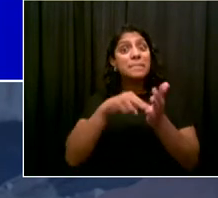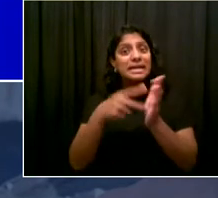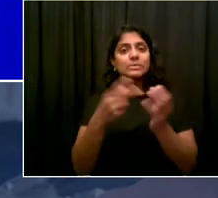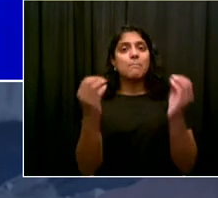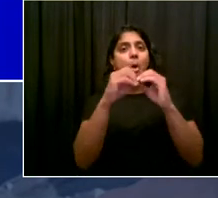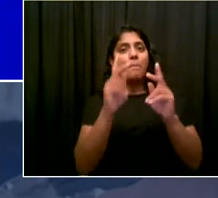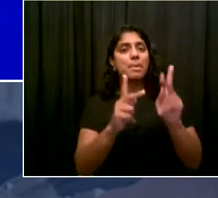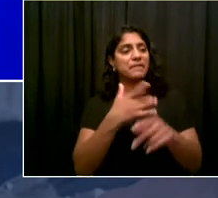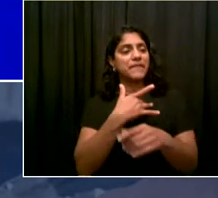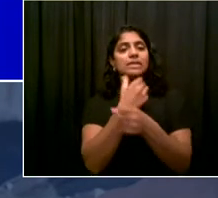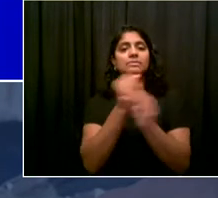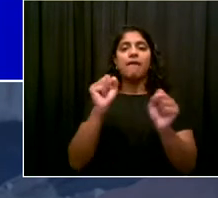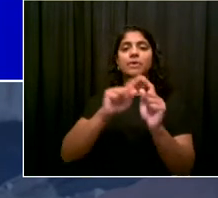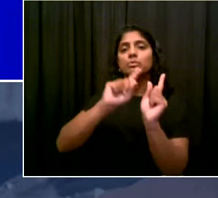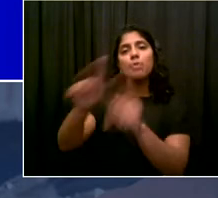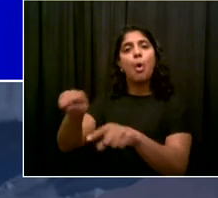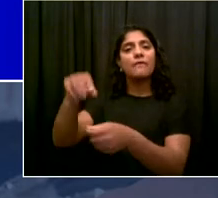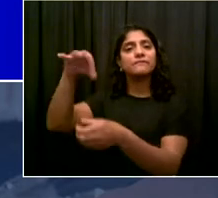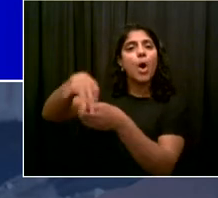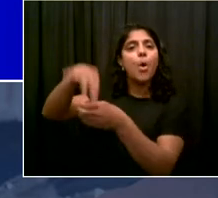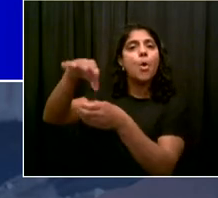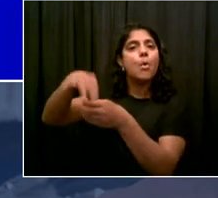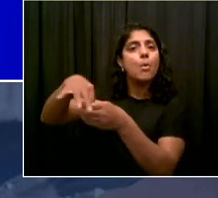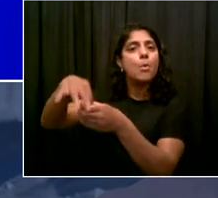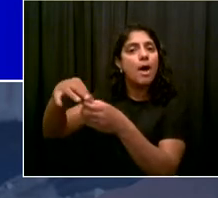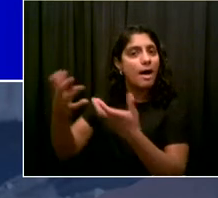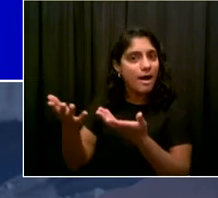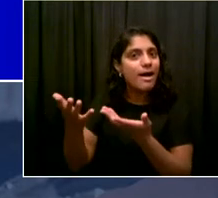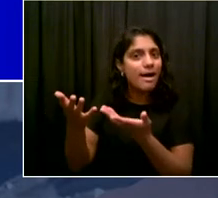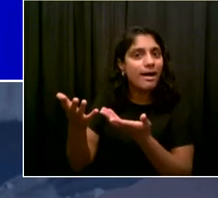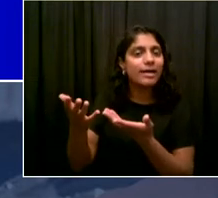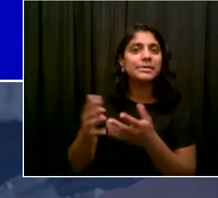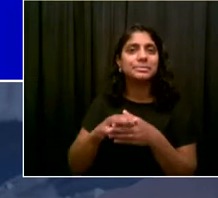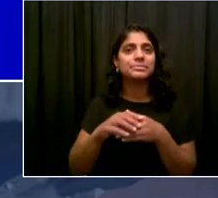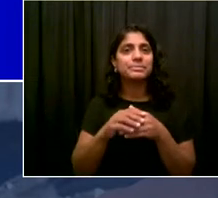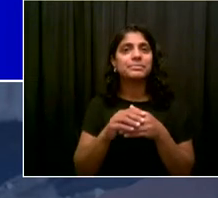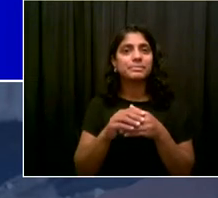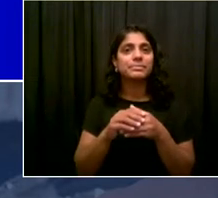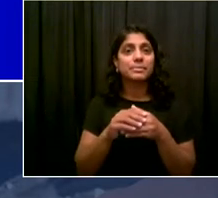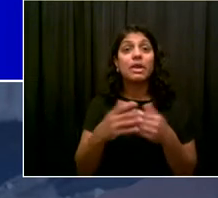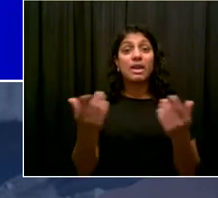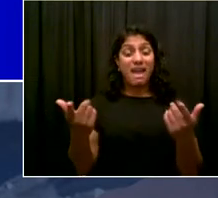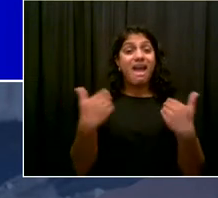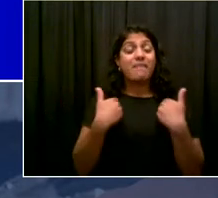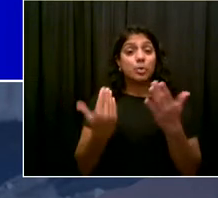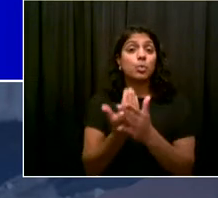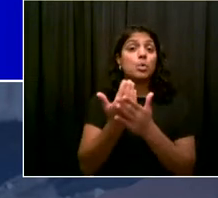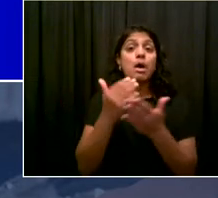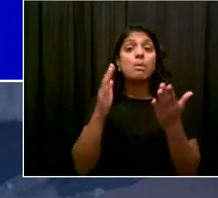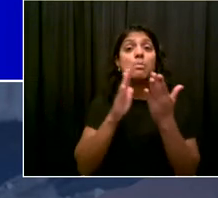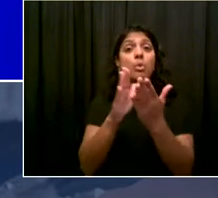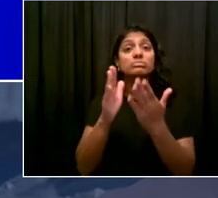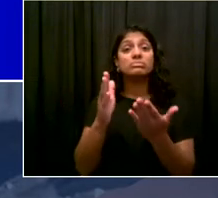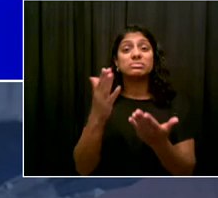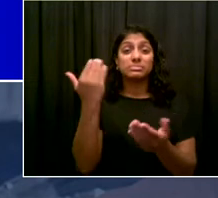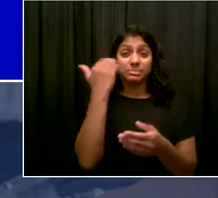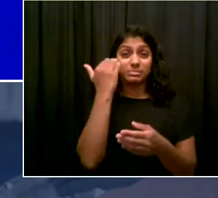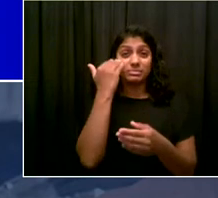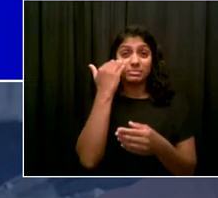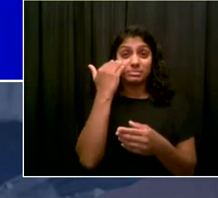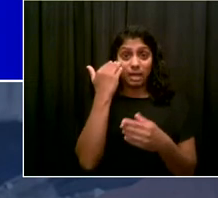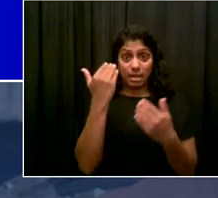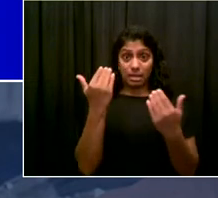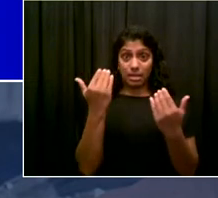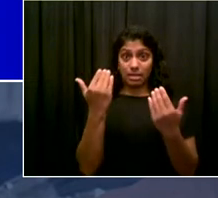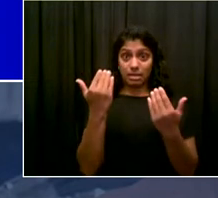in-home vaccinations for anyone who wants one. This is really important for folks who are ready, have not yet been